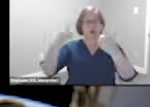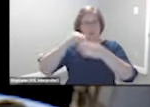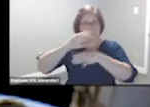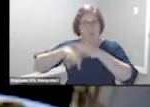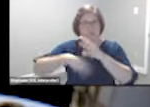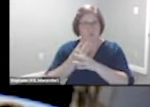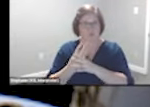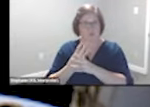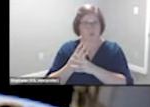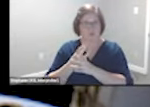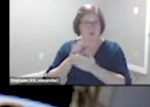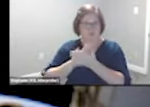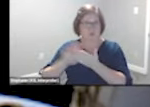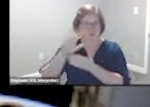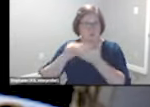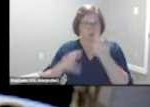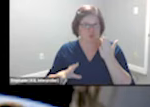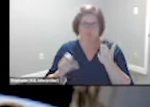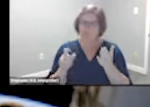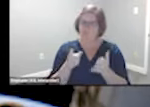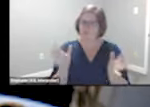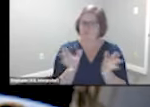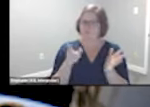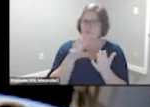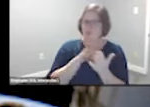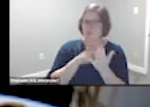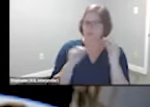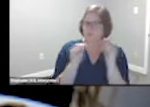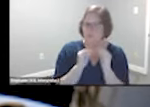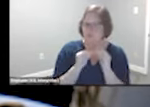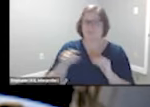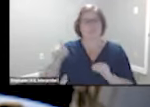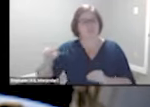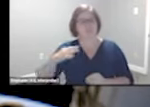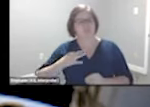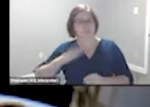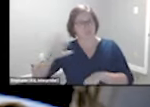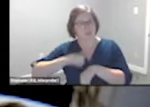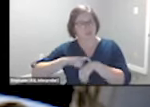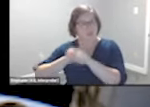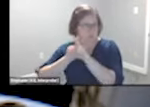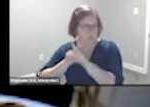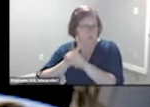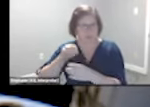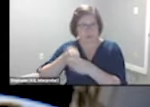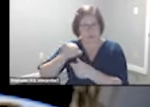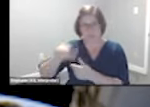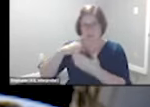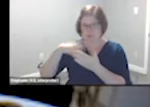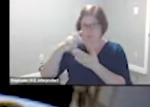I highly encourage folks to learn more about. Dr. E generously volunteers her time as a mentor for this program, and she is